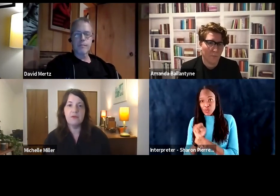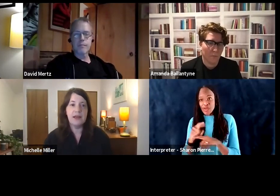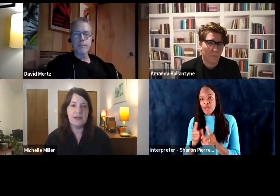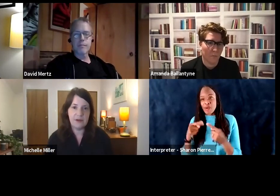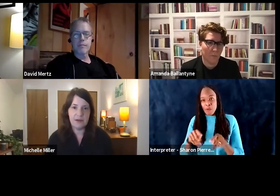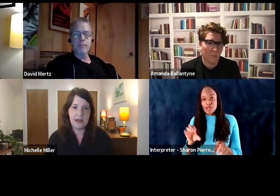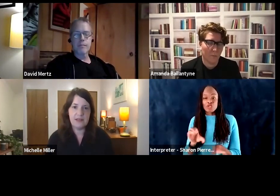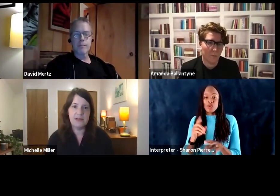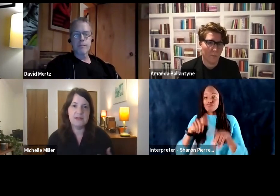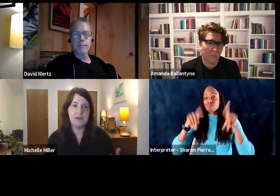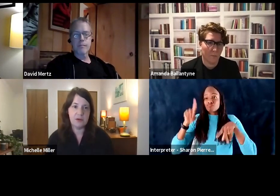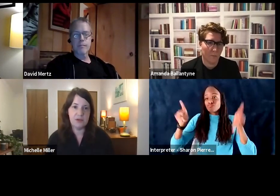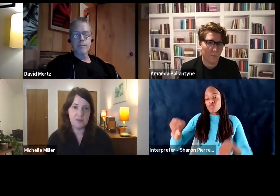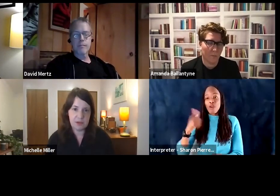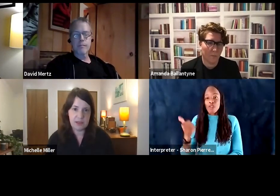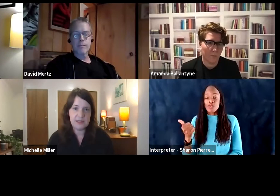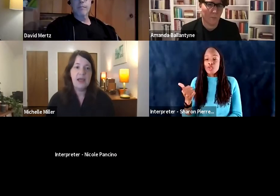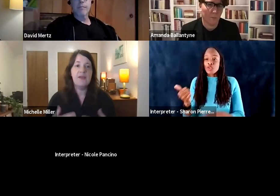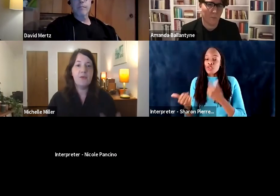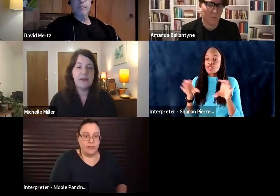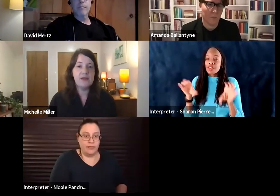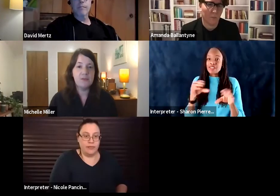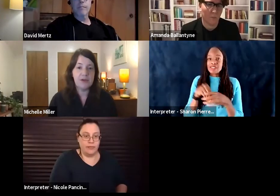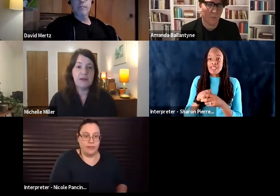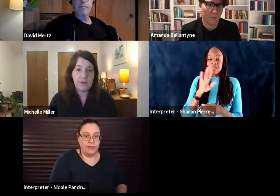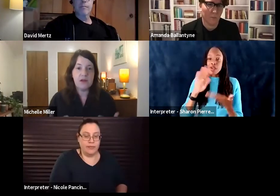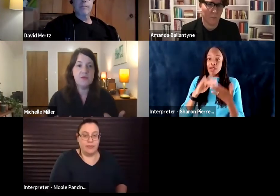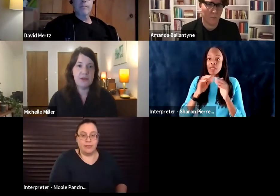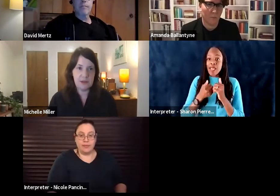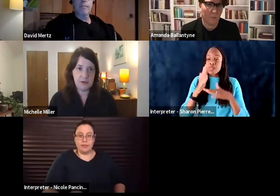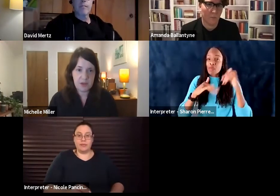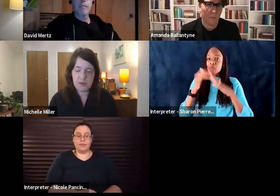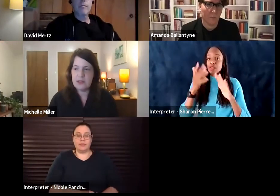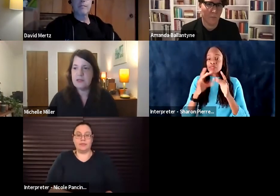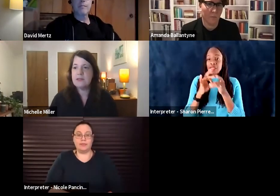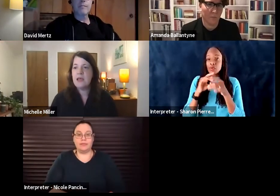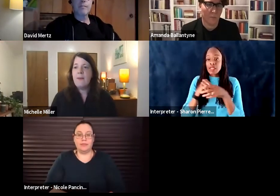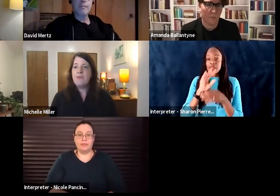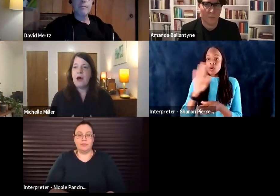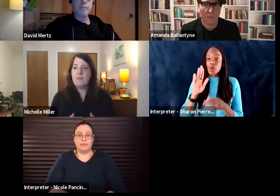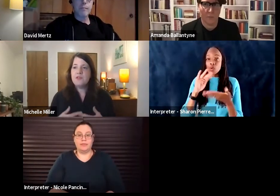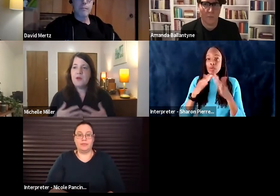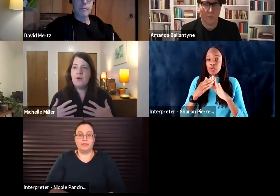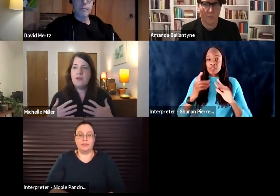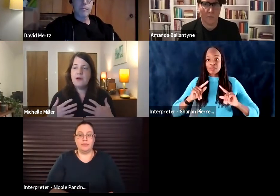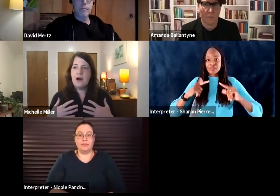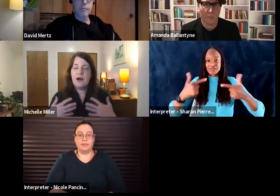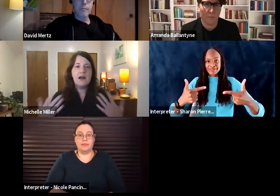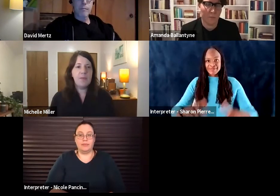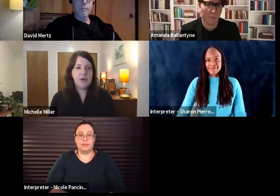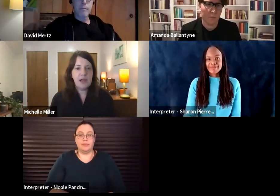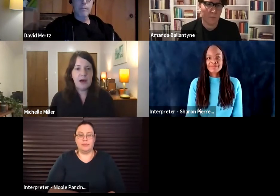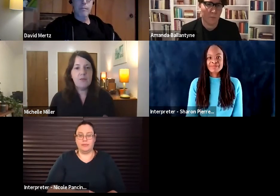doing a variety of other activities in their own communities and the way that they're building networks within their own communities. So there